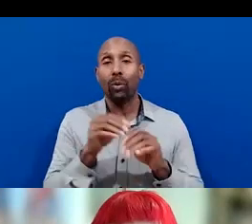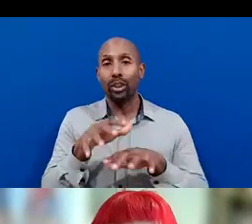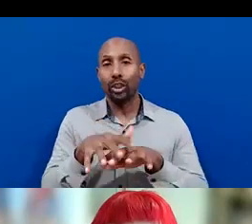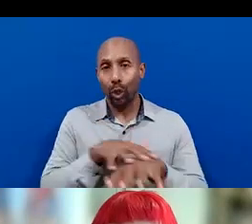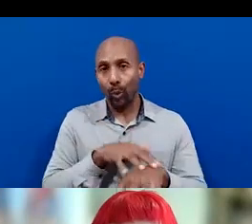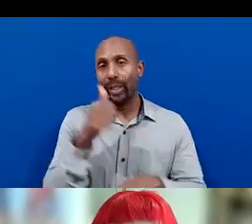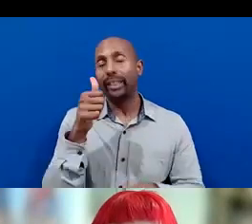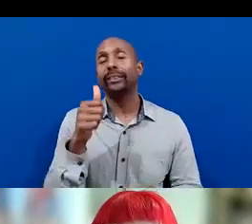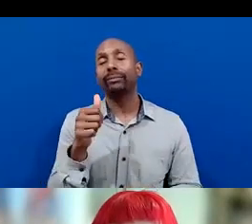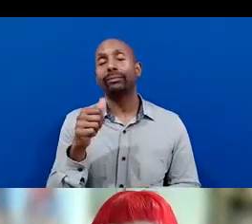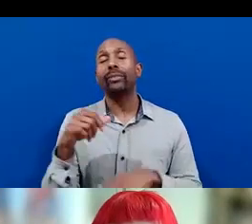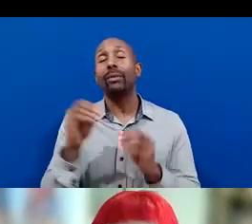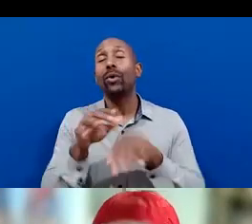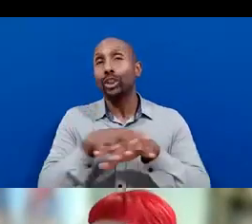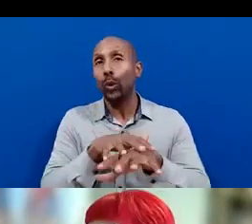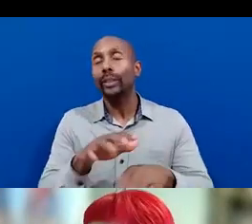if I